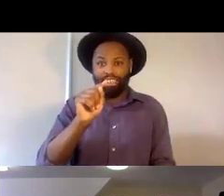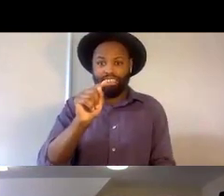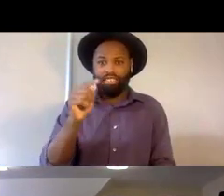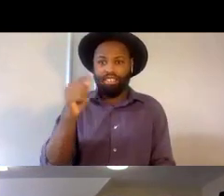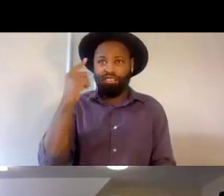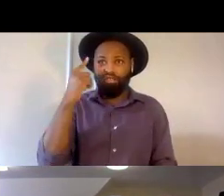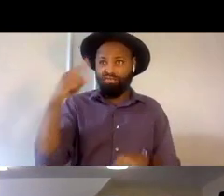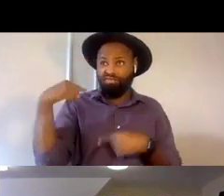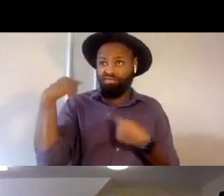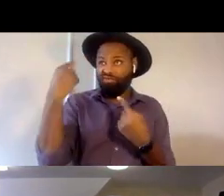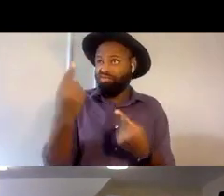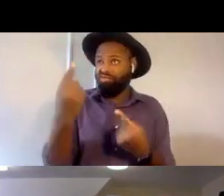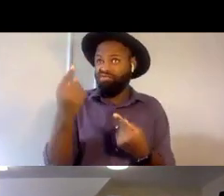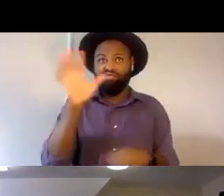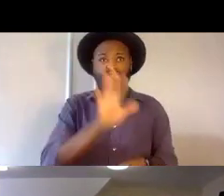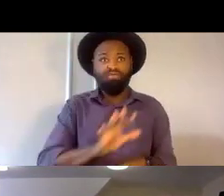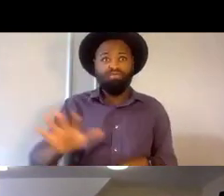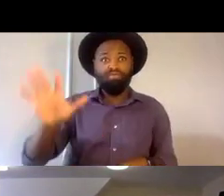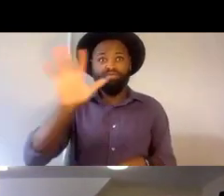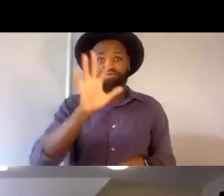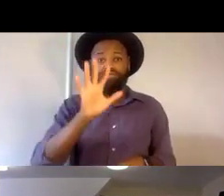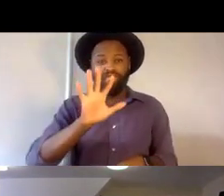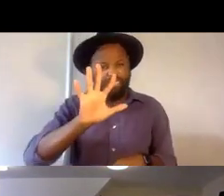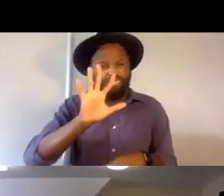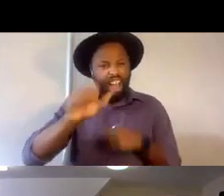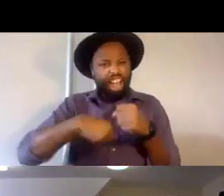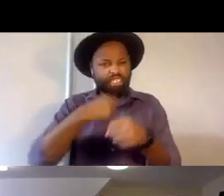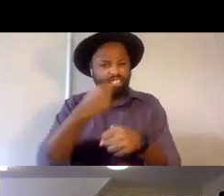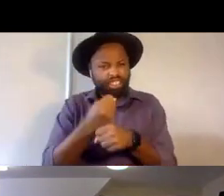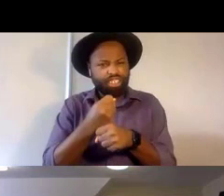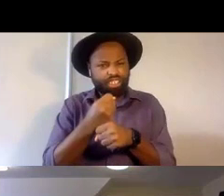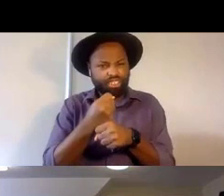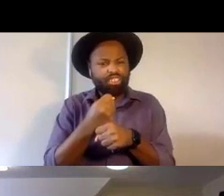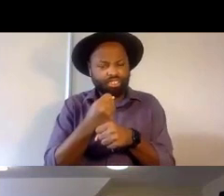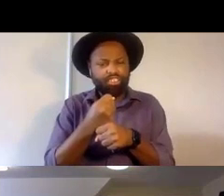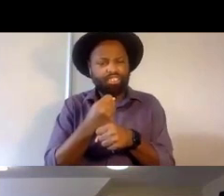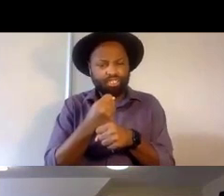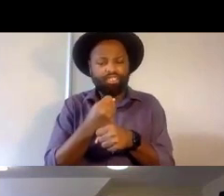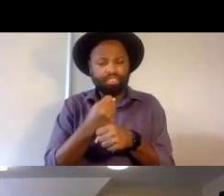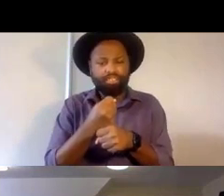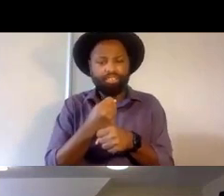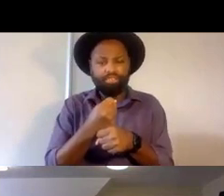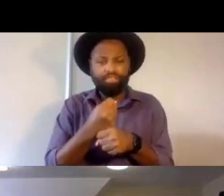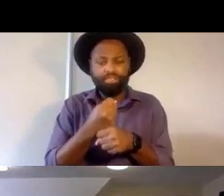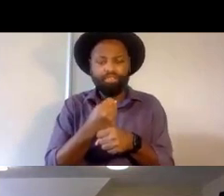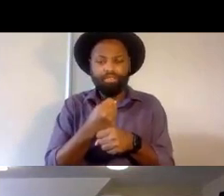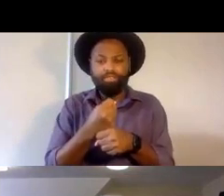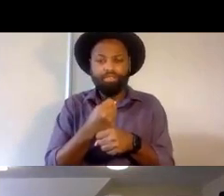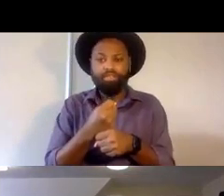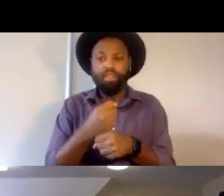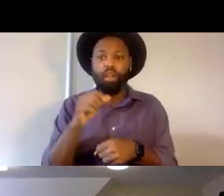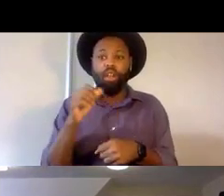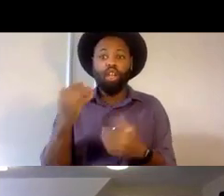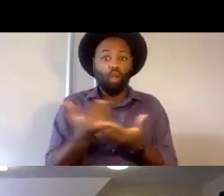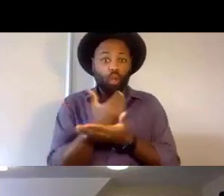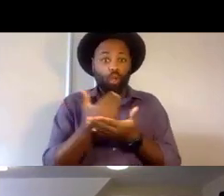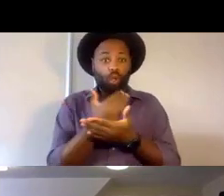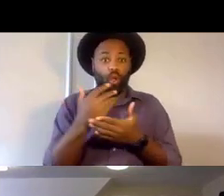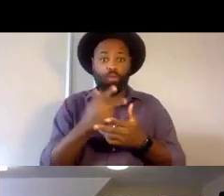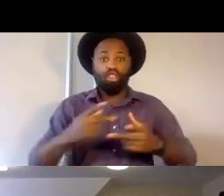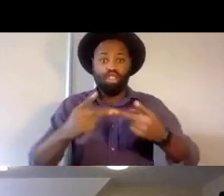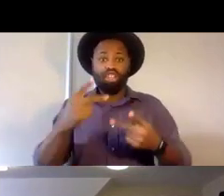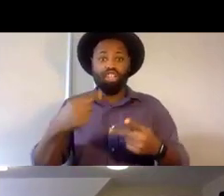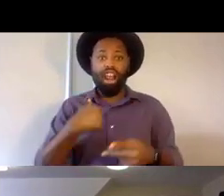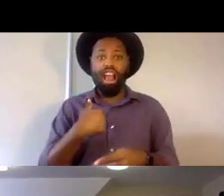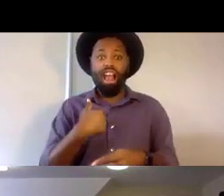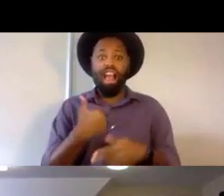for about 5 years, I believe now. And it's a new position that I stepped into. I came to